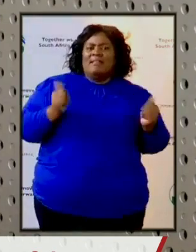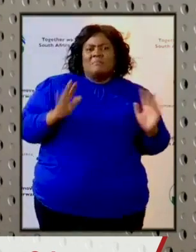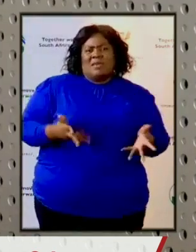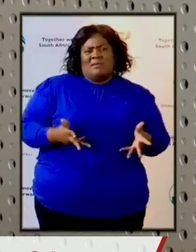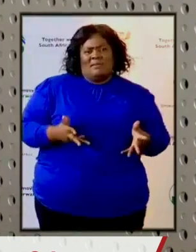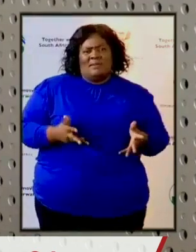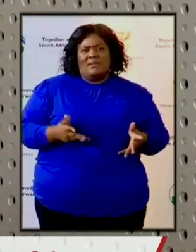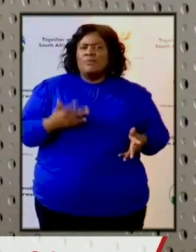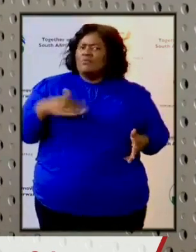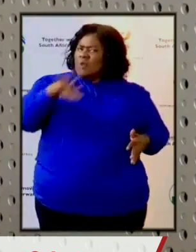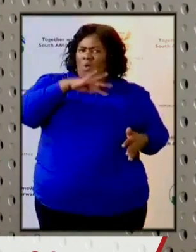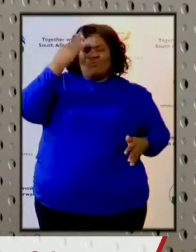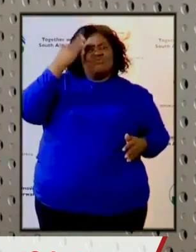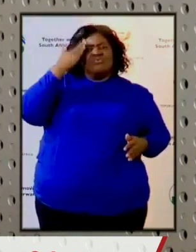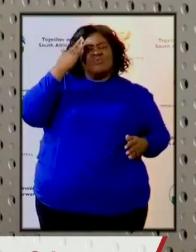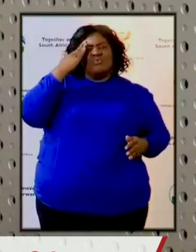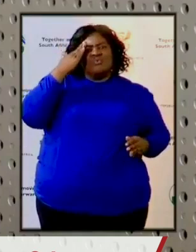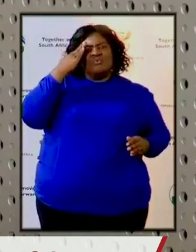We all know that cigarettes